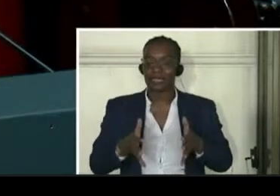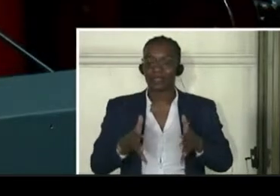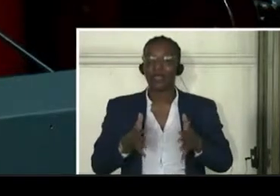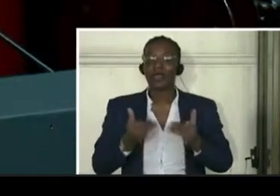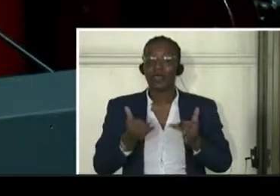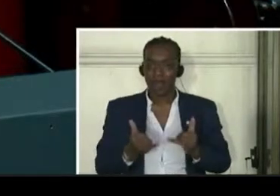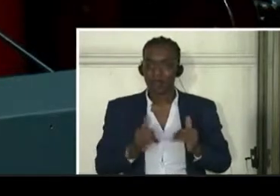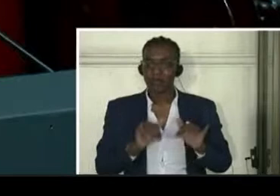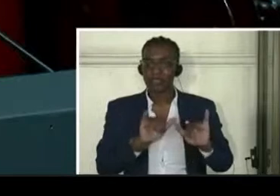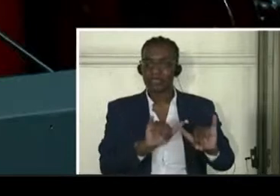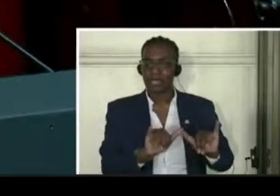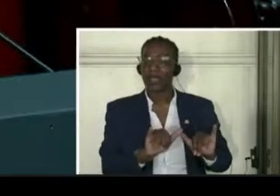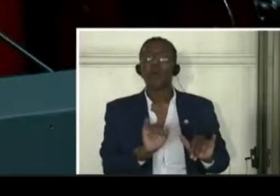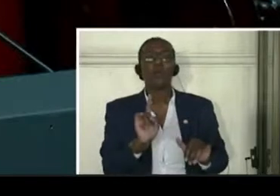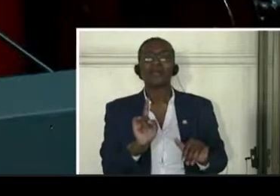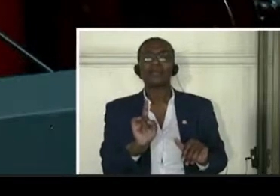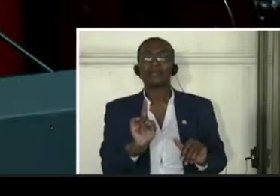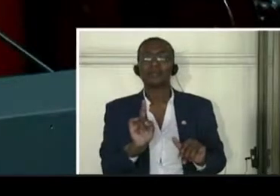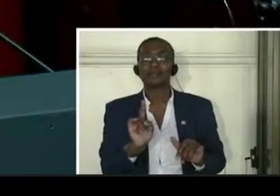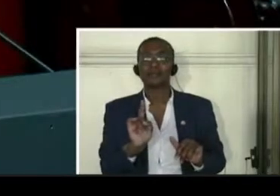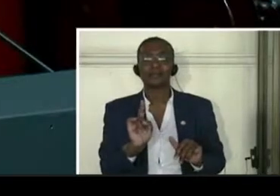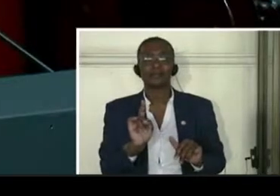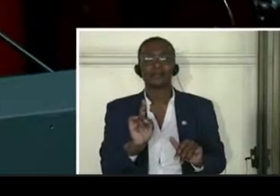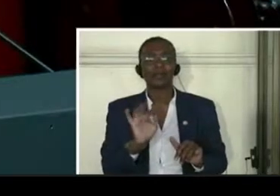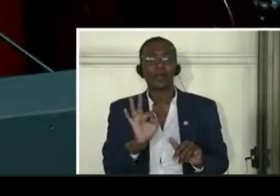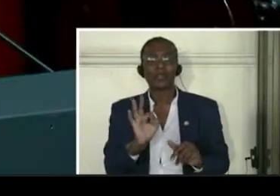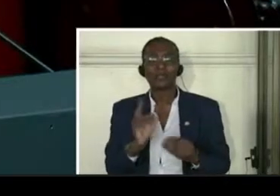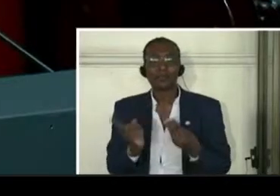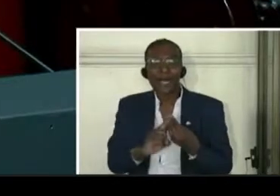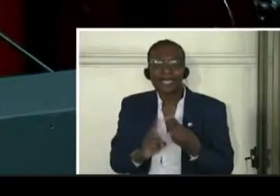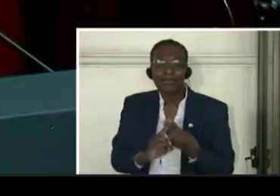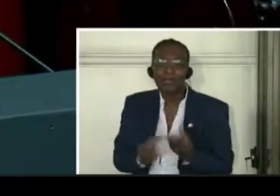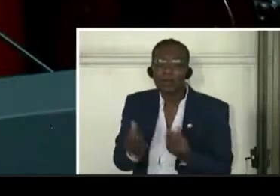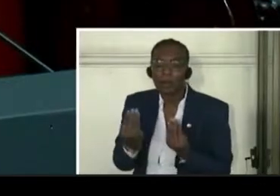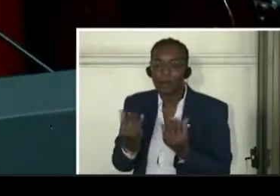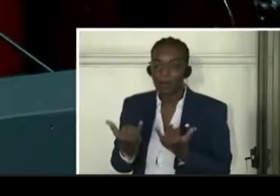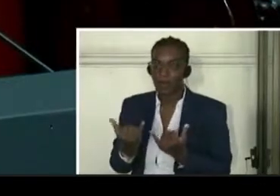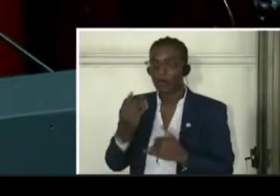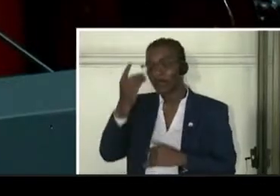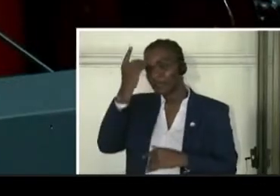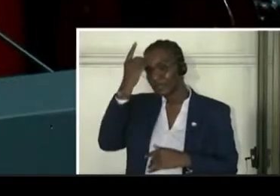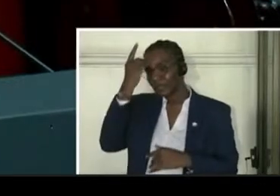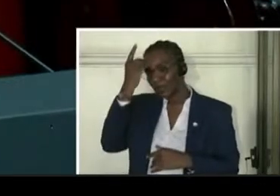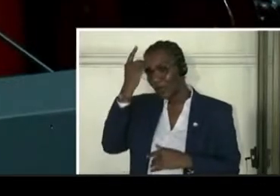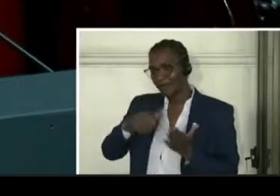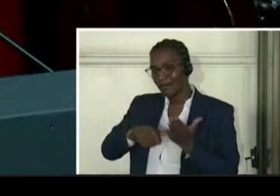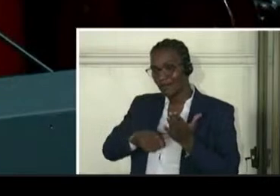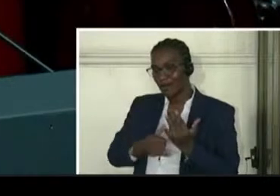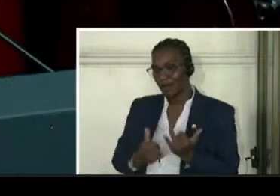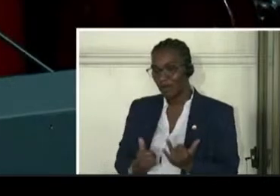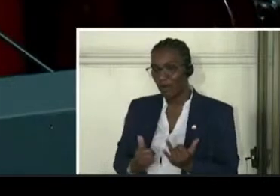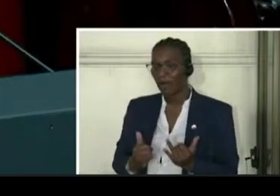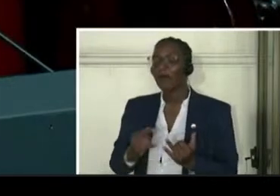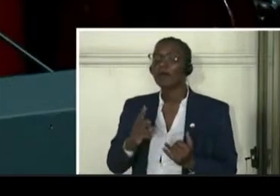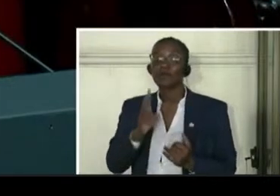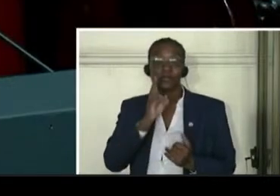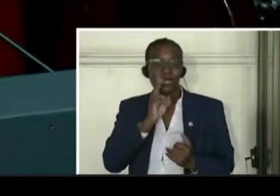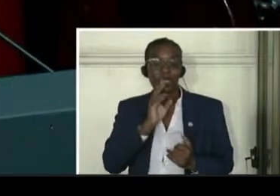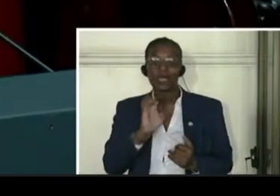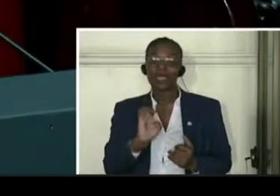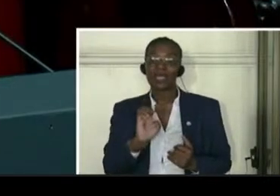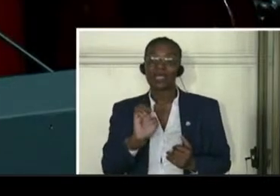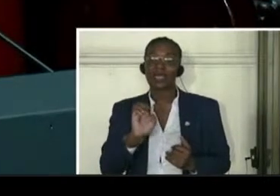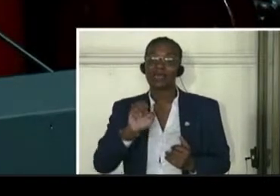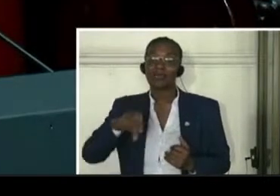What consequences do they face? Let's look at the EPW integrated grant. Now, it's disappointing to note that the